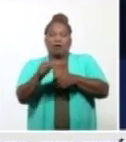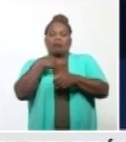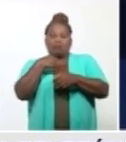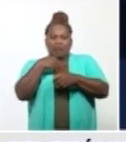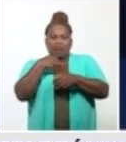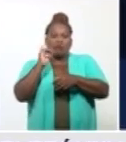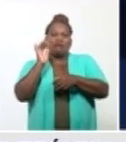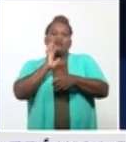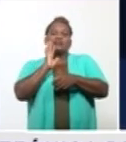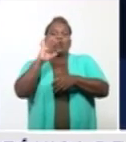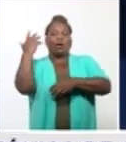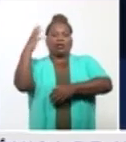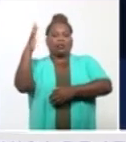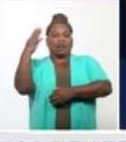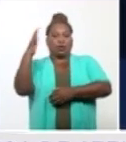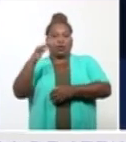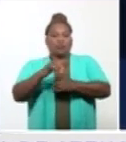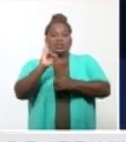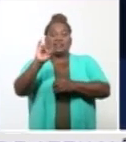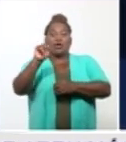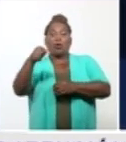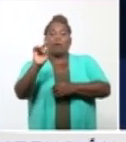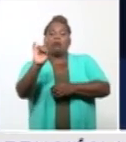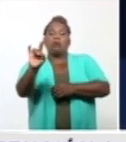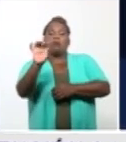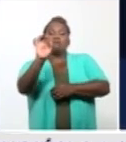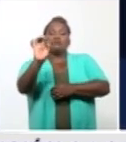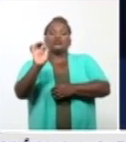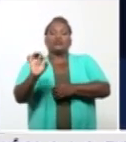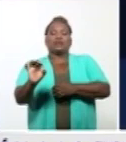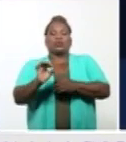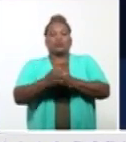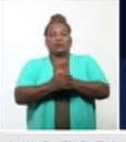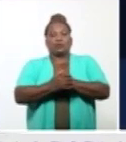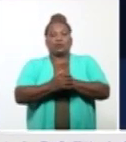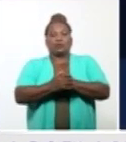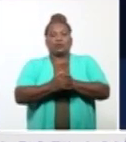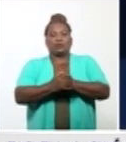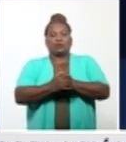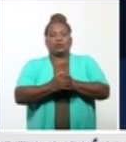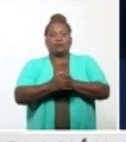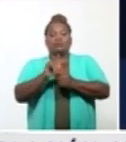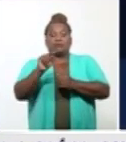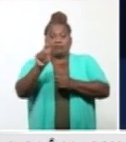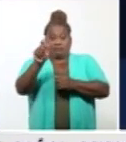132 people who have had their source of infection abroad, for 6.9%.